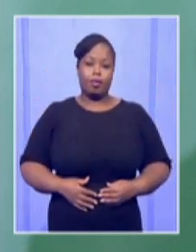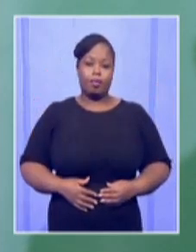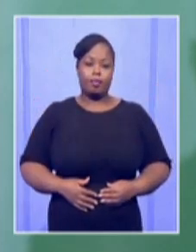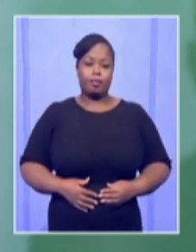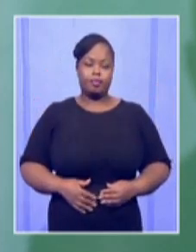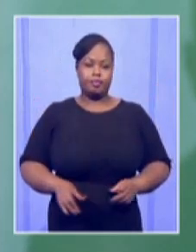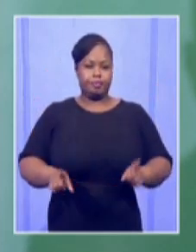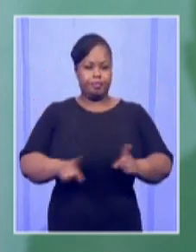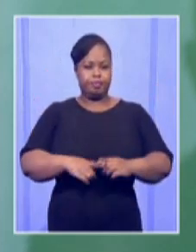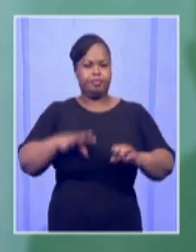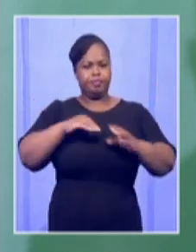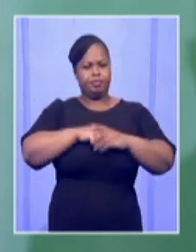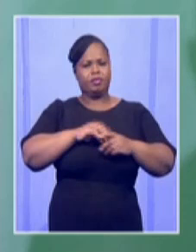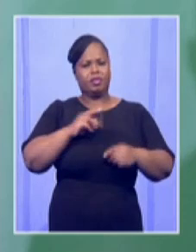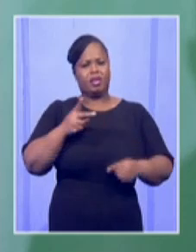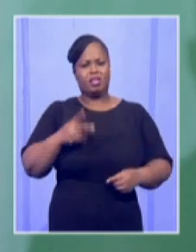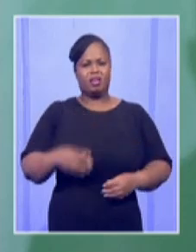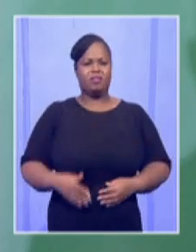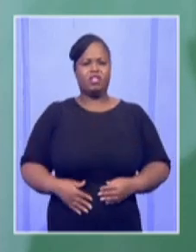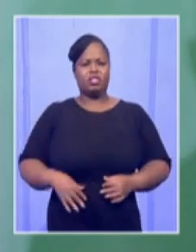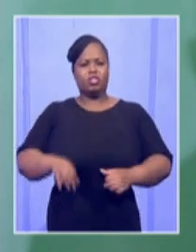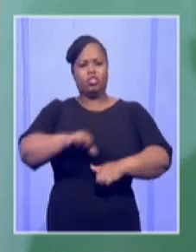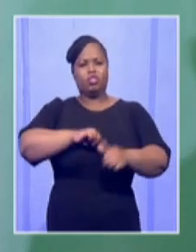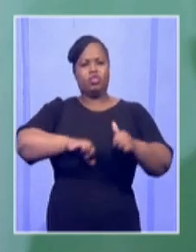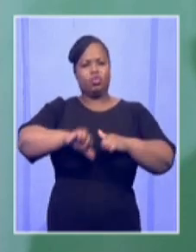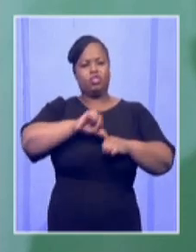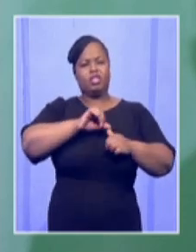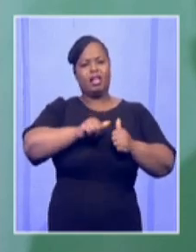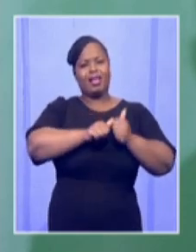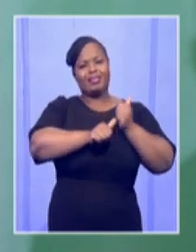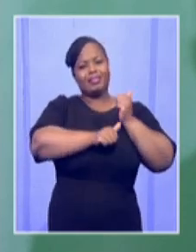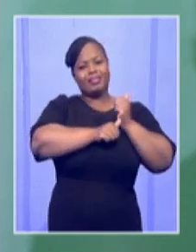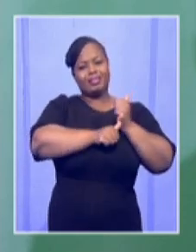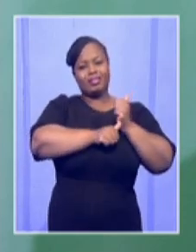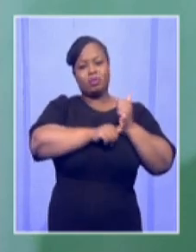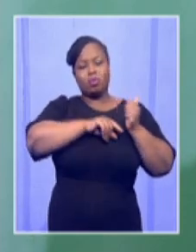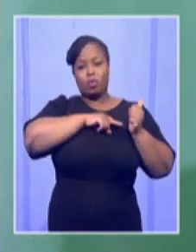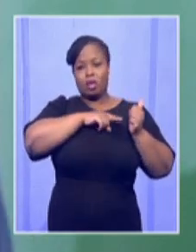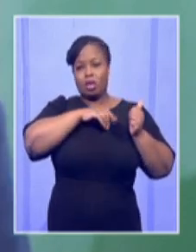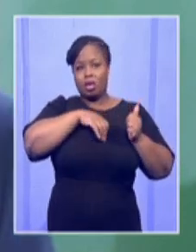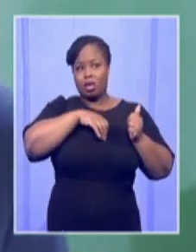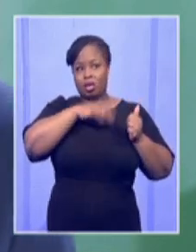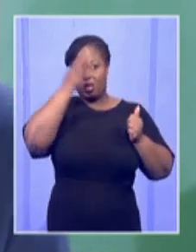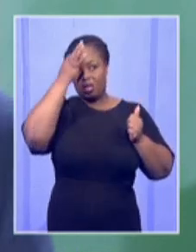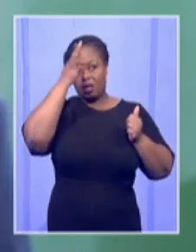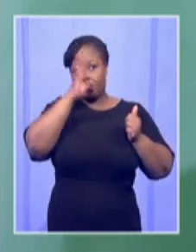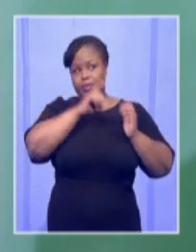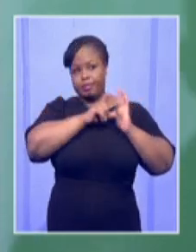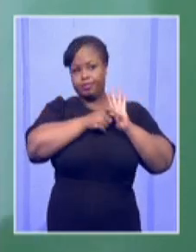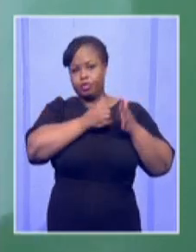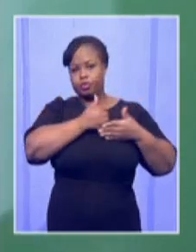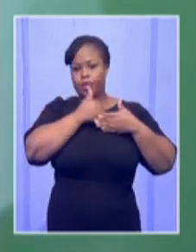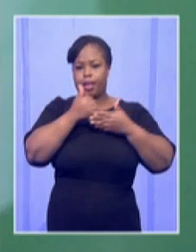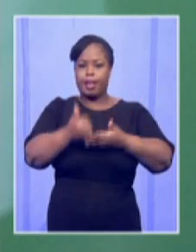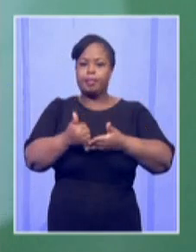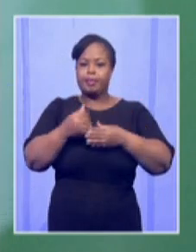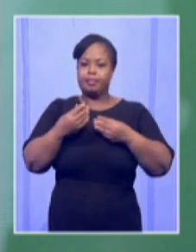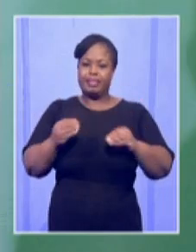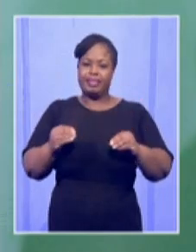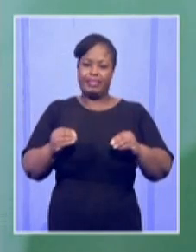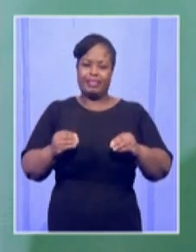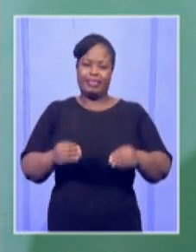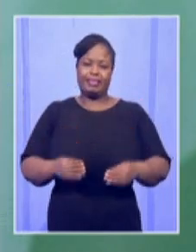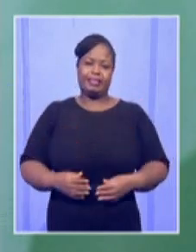also the issues of access to social assistance, the criteria that government has actually designed to support businesses and all